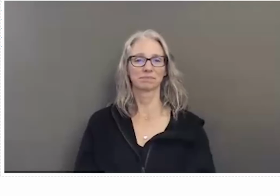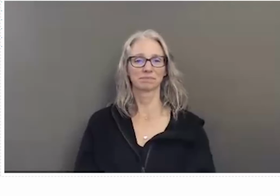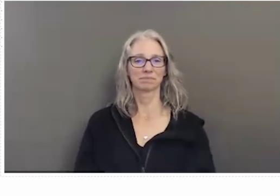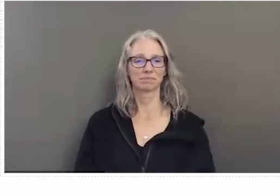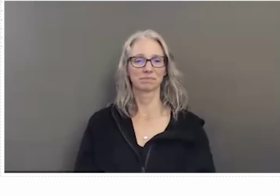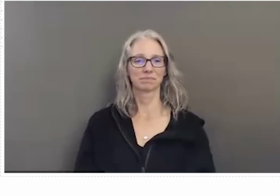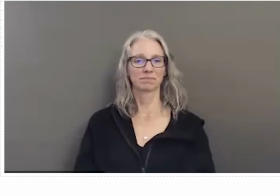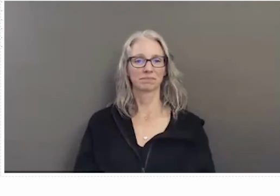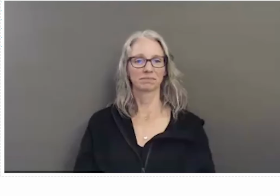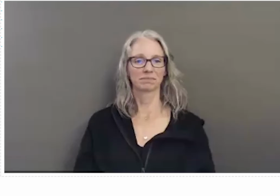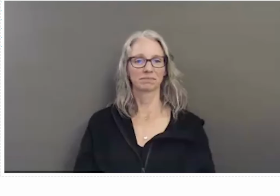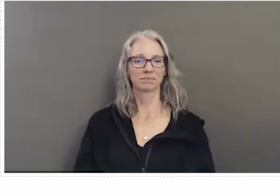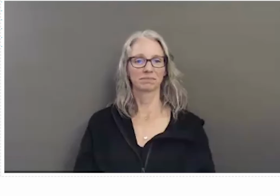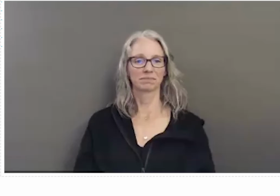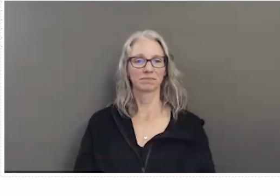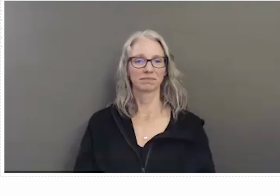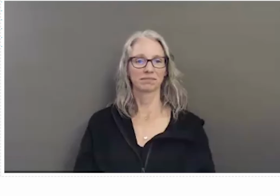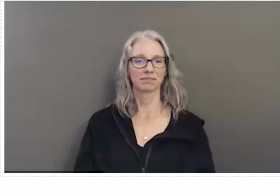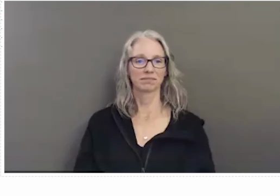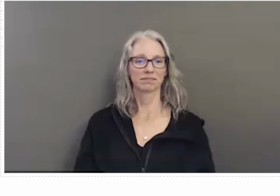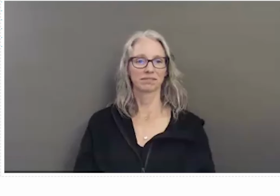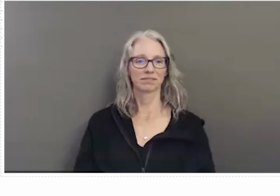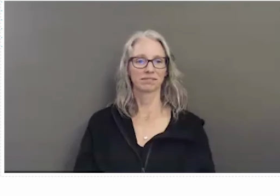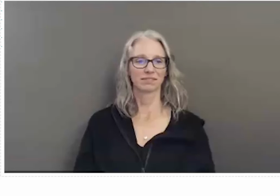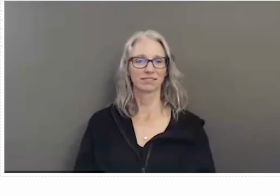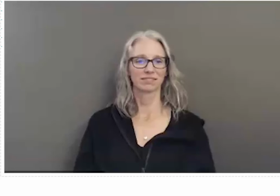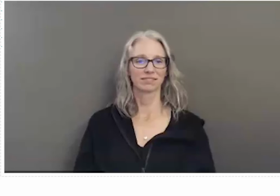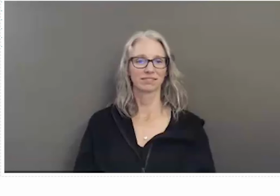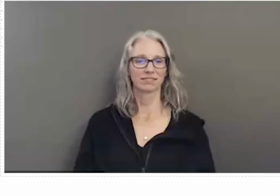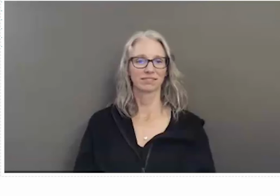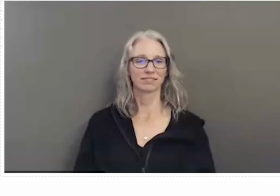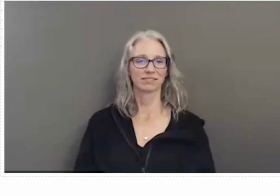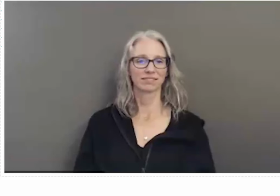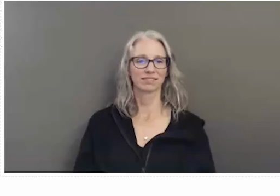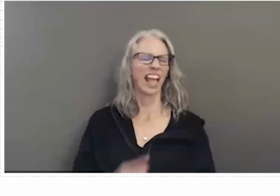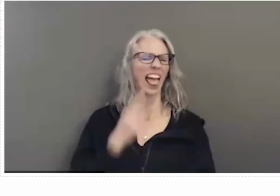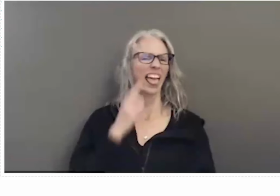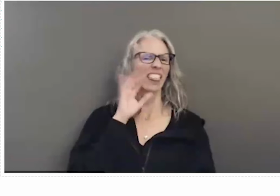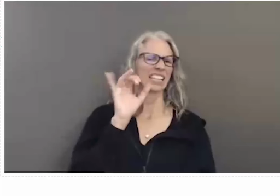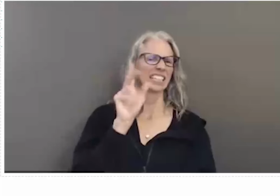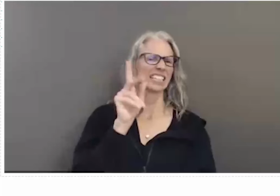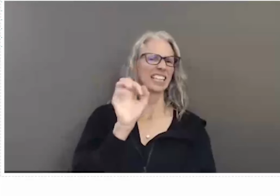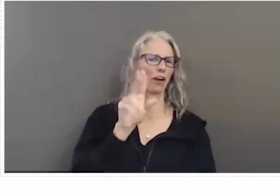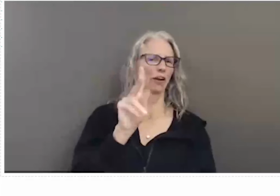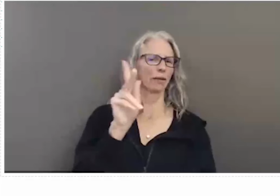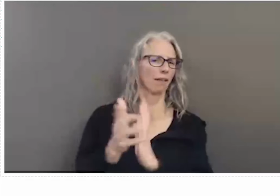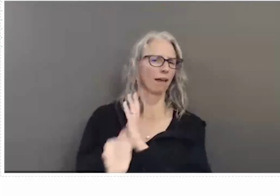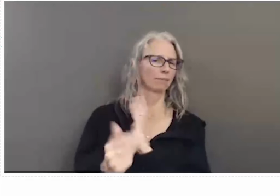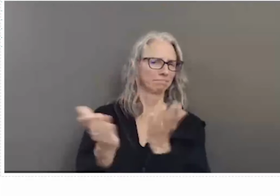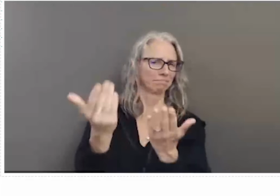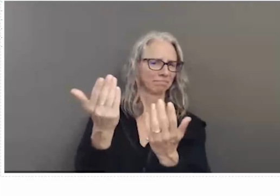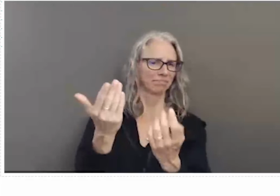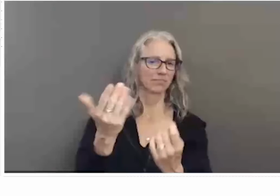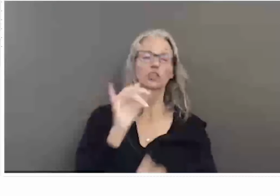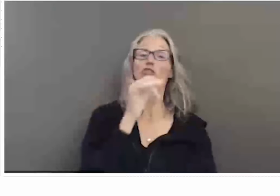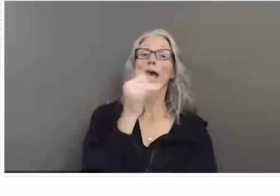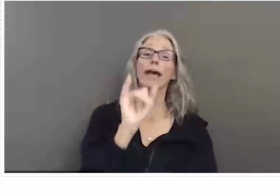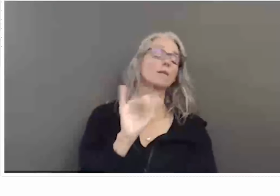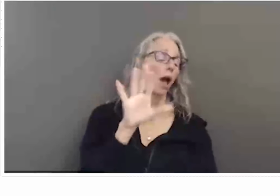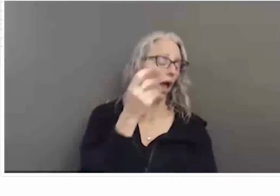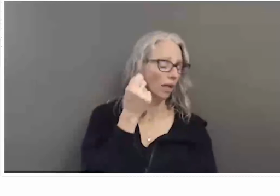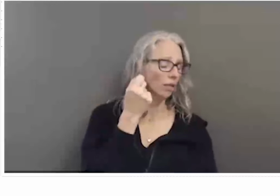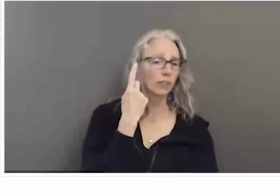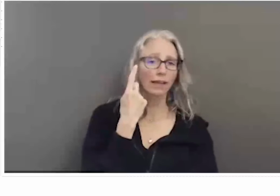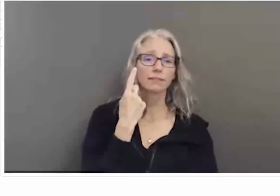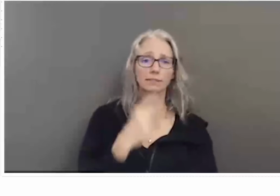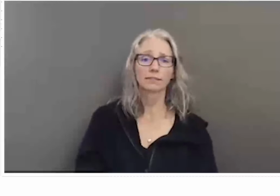I think that Derek doesn't want to sell his secret sauce. No, no, no. No, but that's fine. I understand if you have the magic